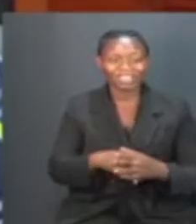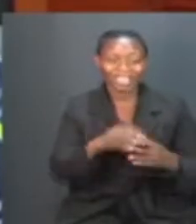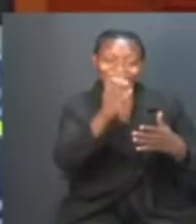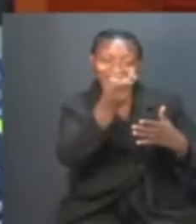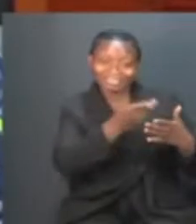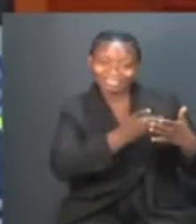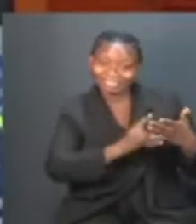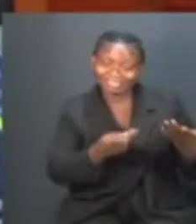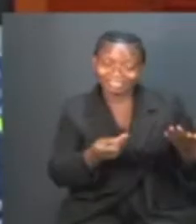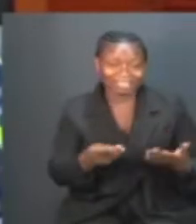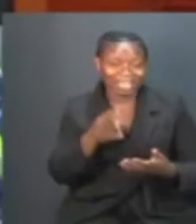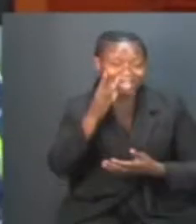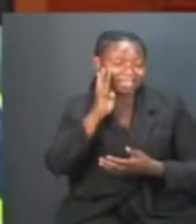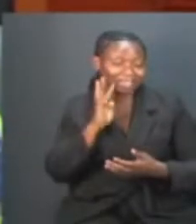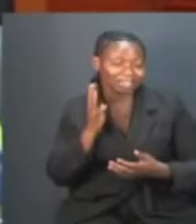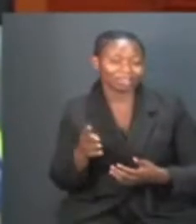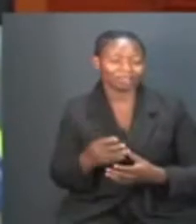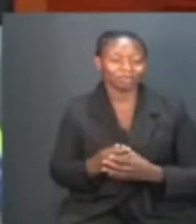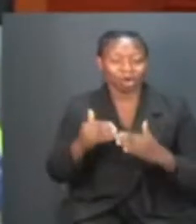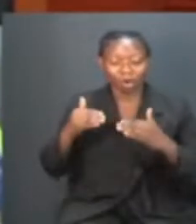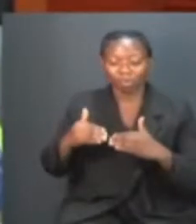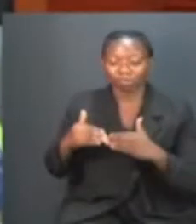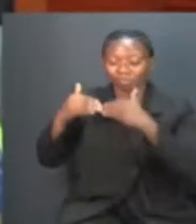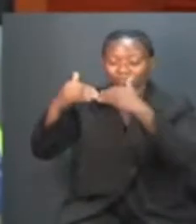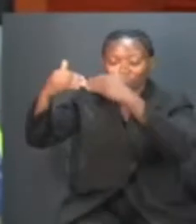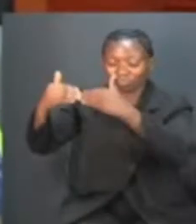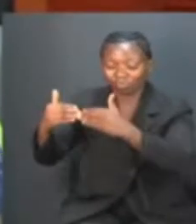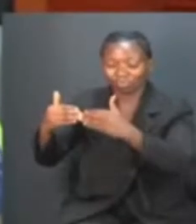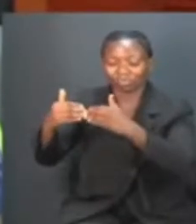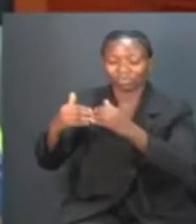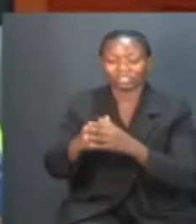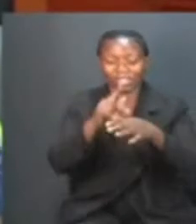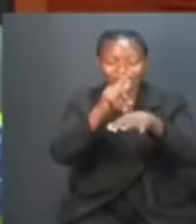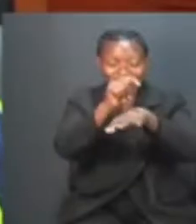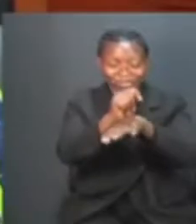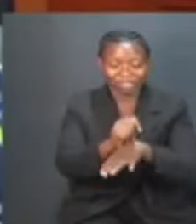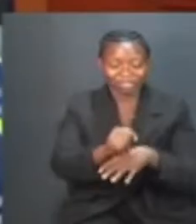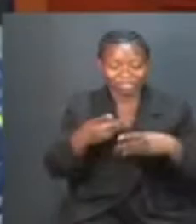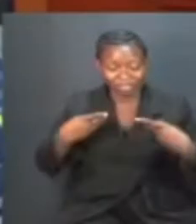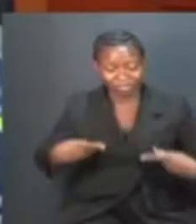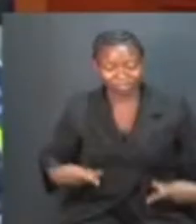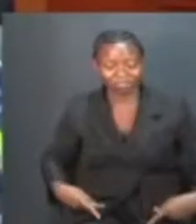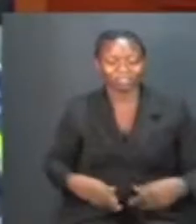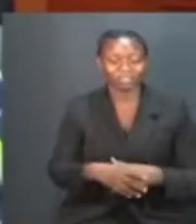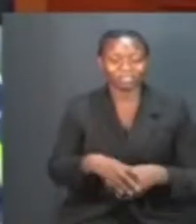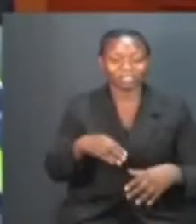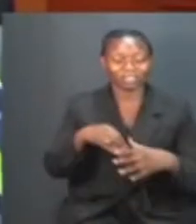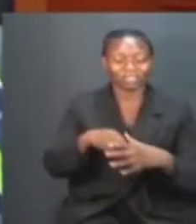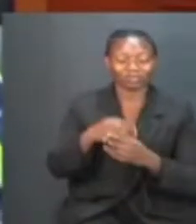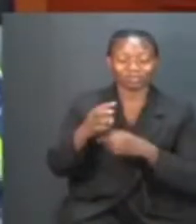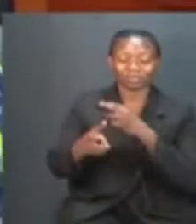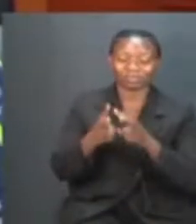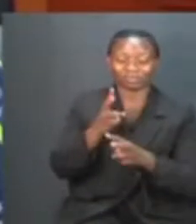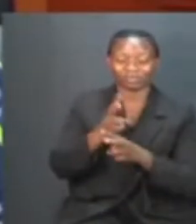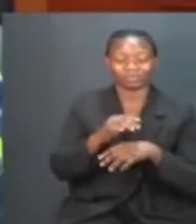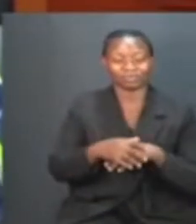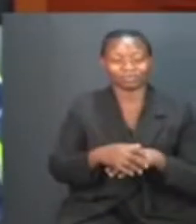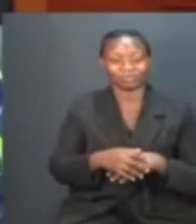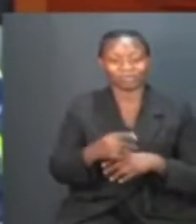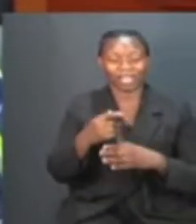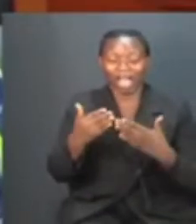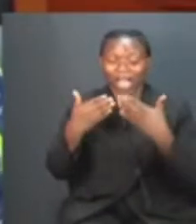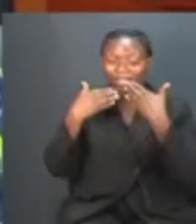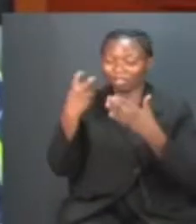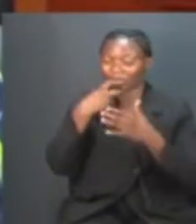design, further promoting this outstanding traditional outfit on the world stage. I thank you,